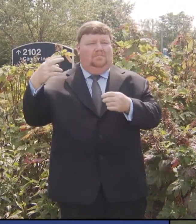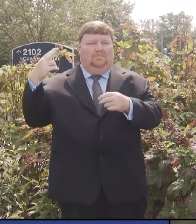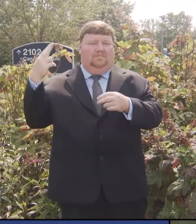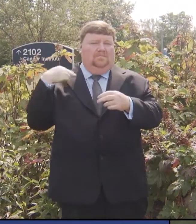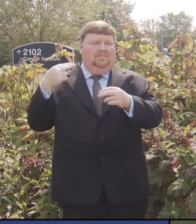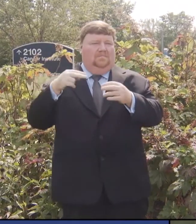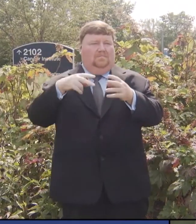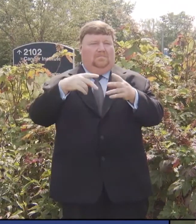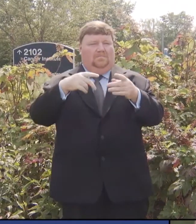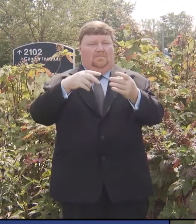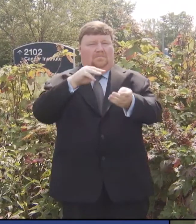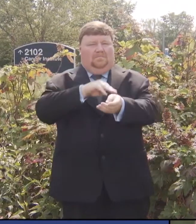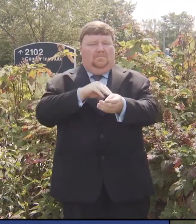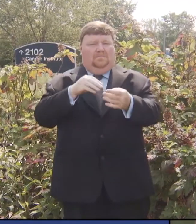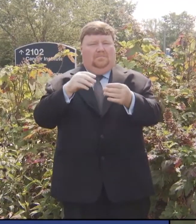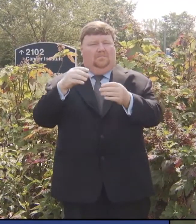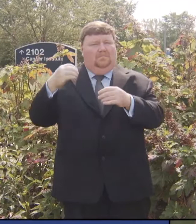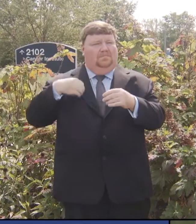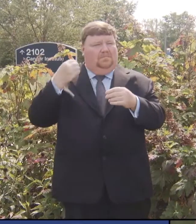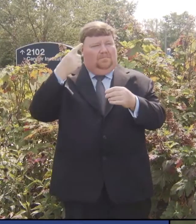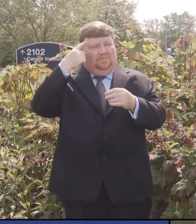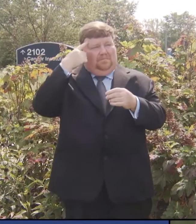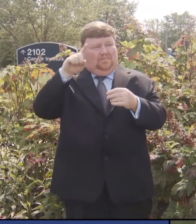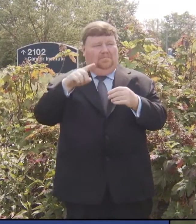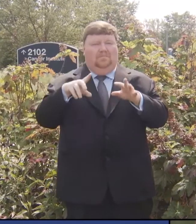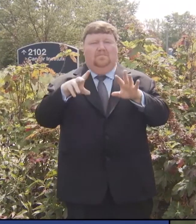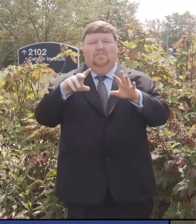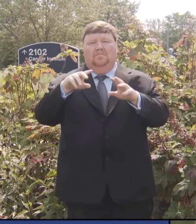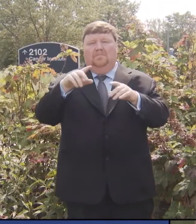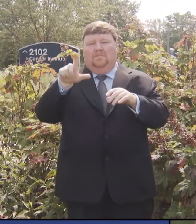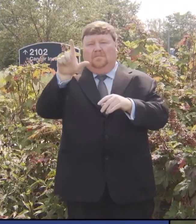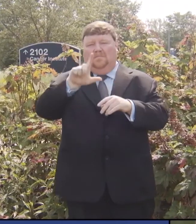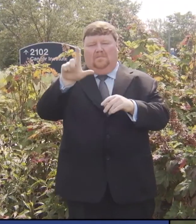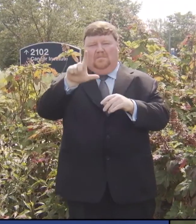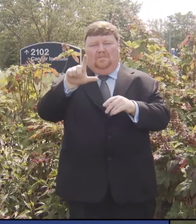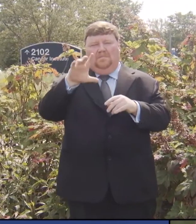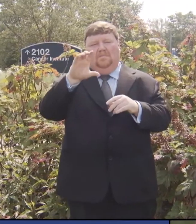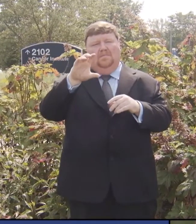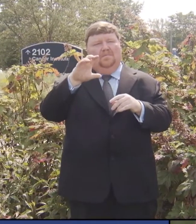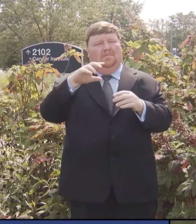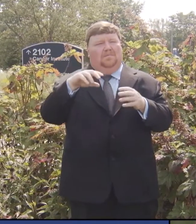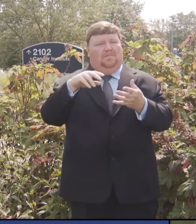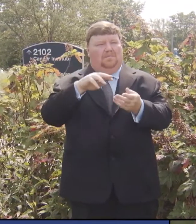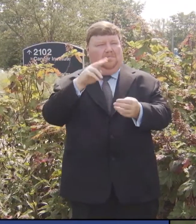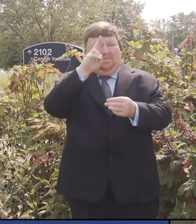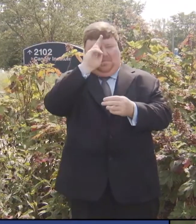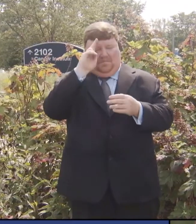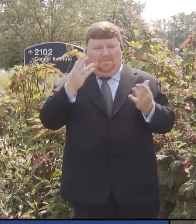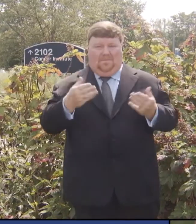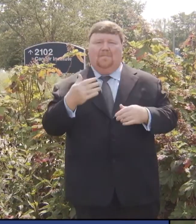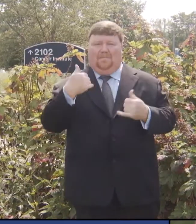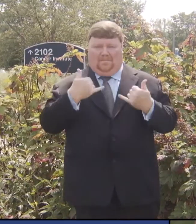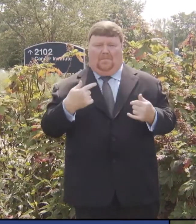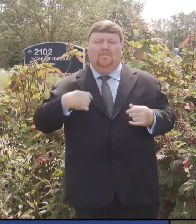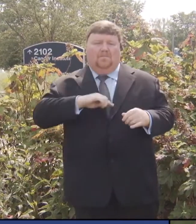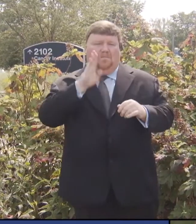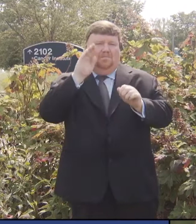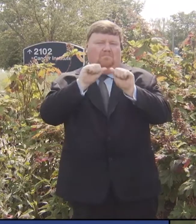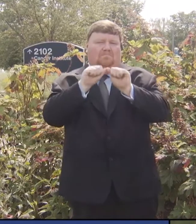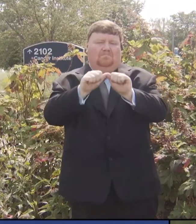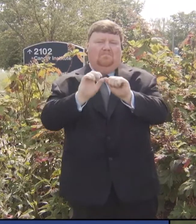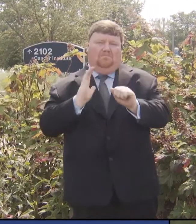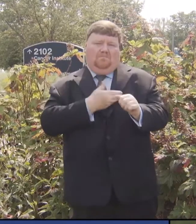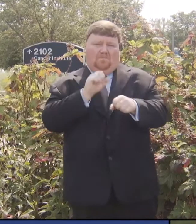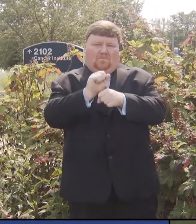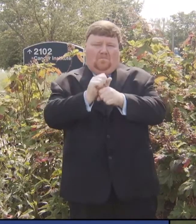Acting Secretary of Health and the Department of Health for the invitation today to speak on the importance of continuing our work on